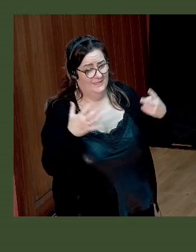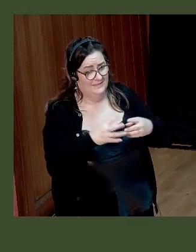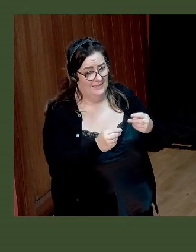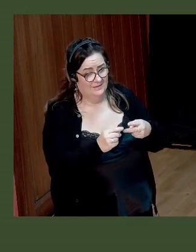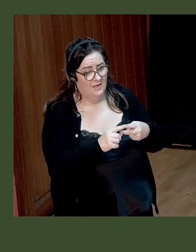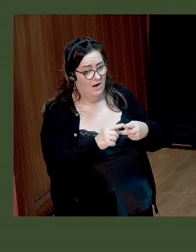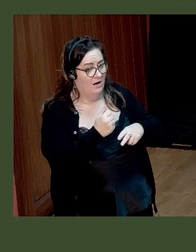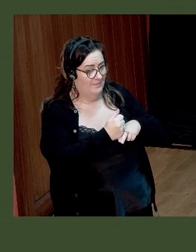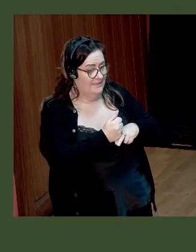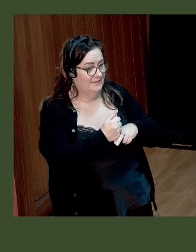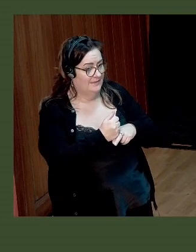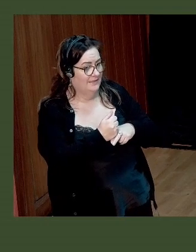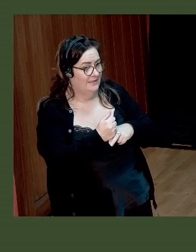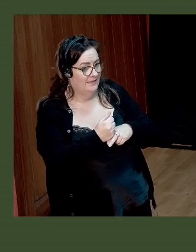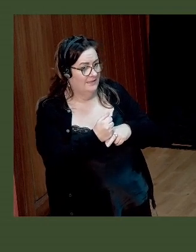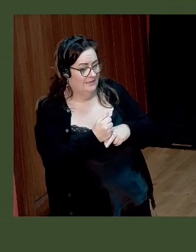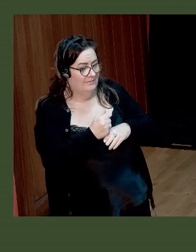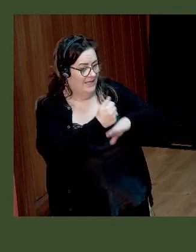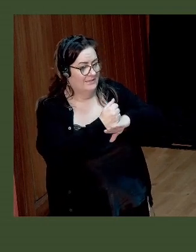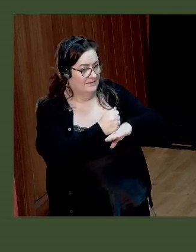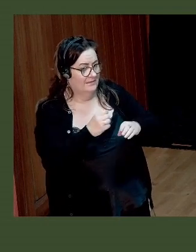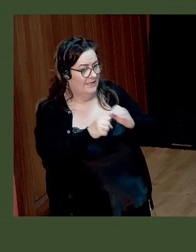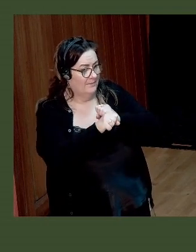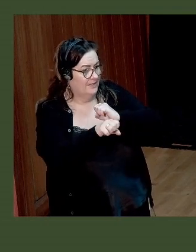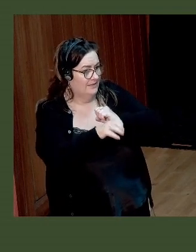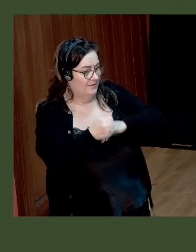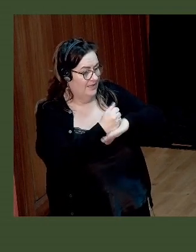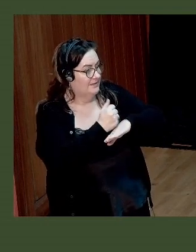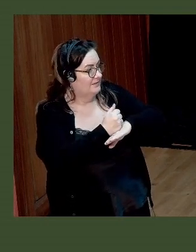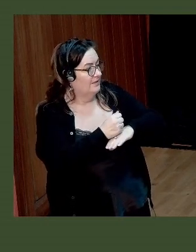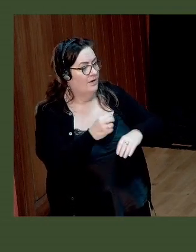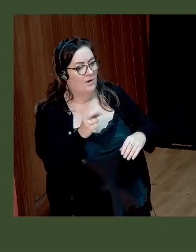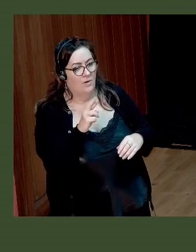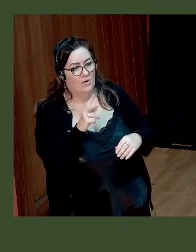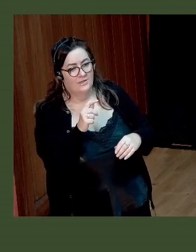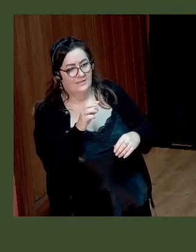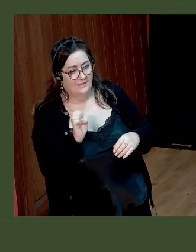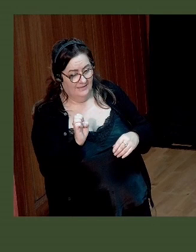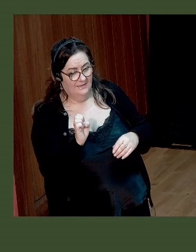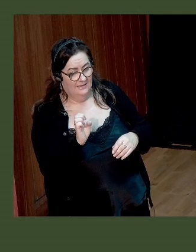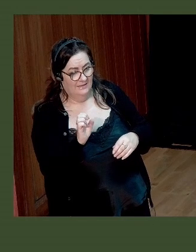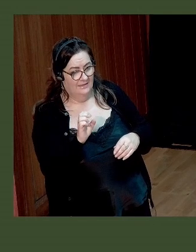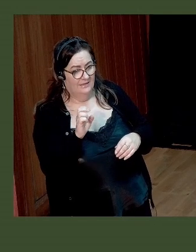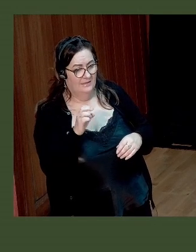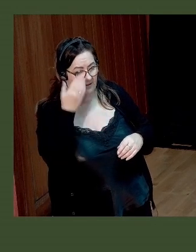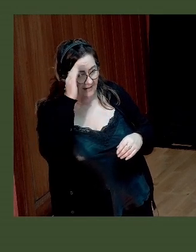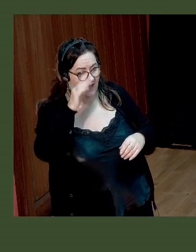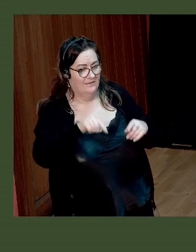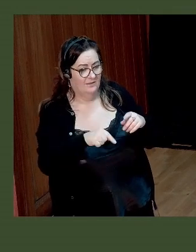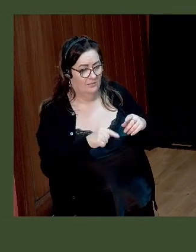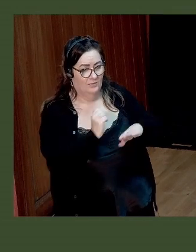are media-based initiatives. As a result of a protest, RT Radio na Gaeltacht was established in